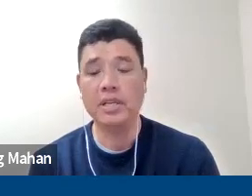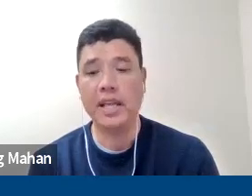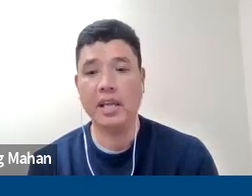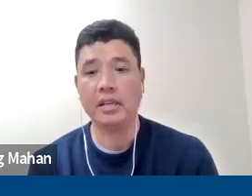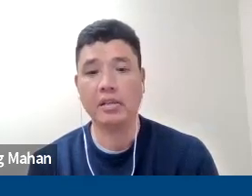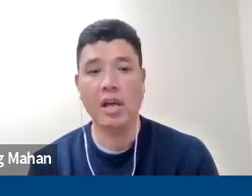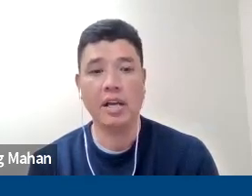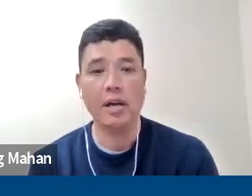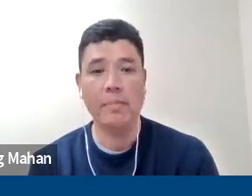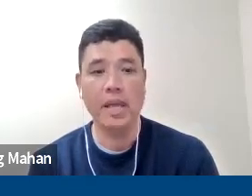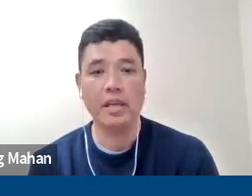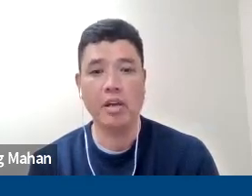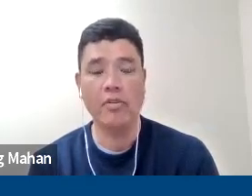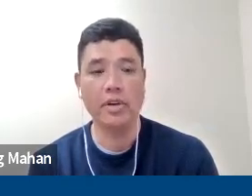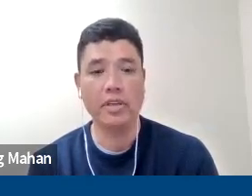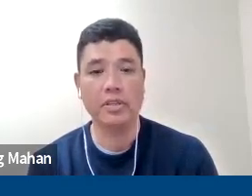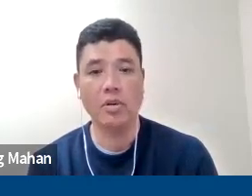construction